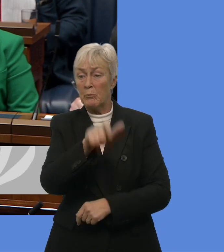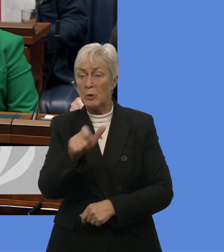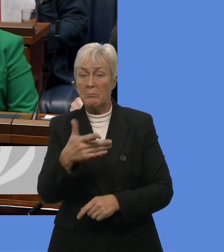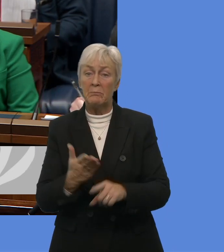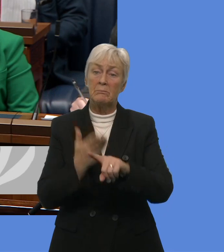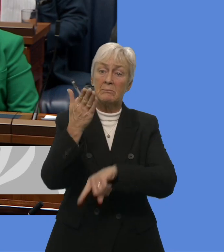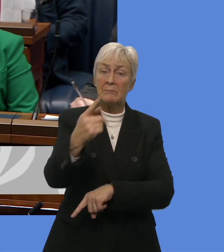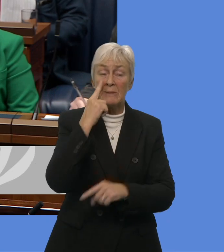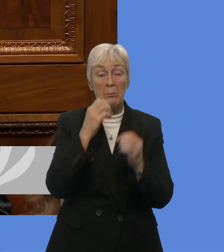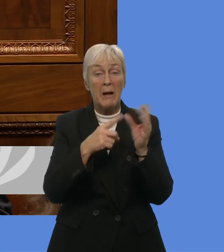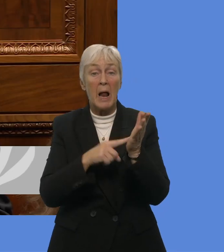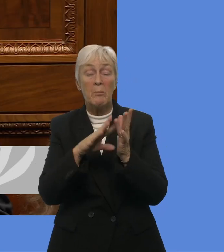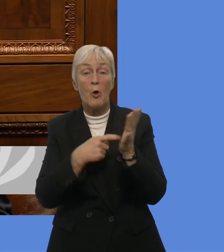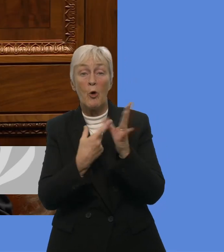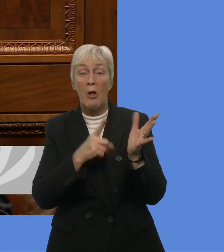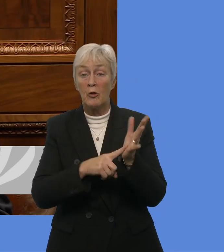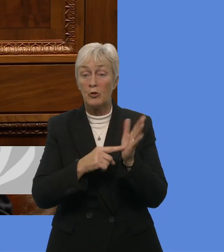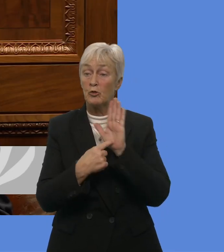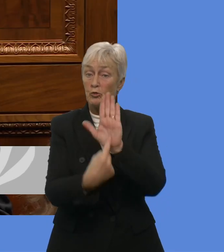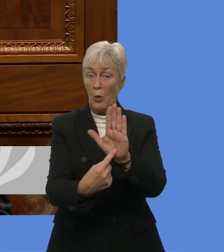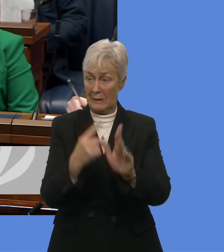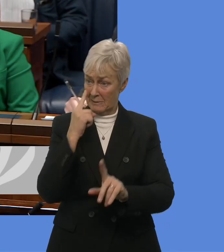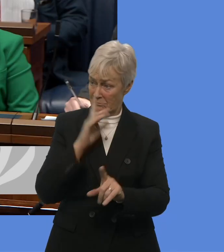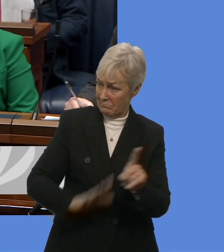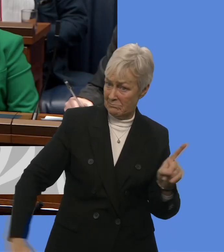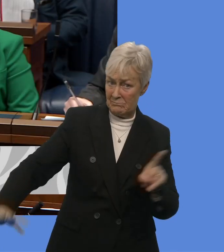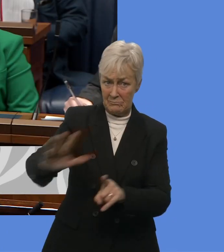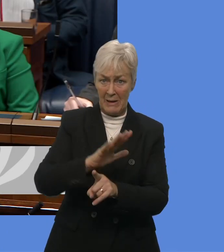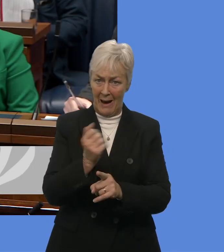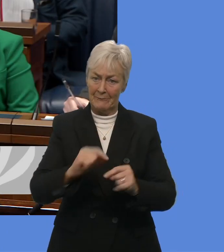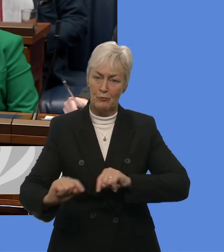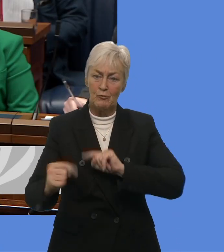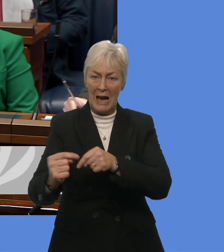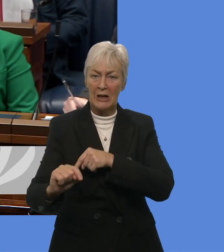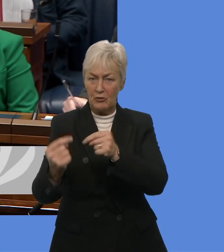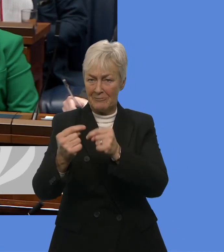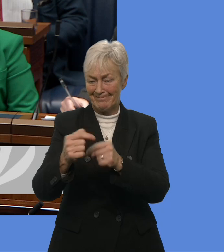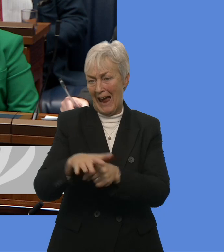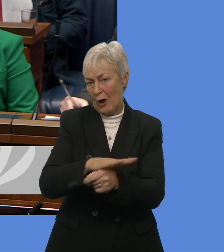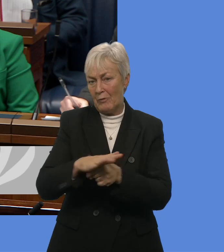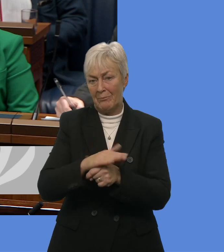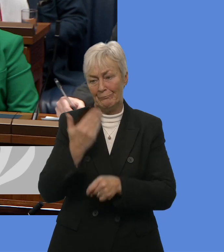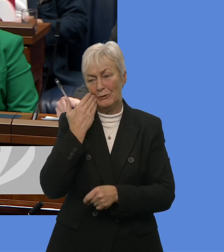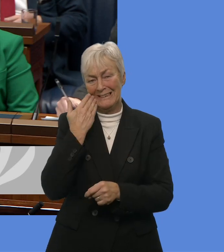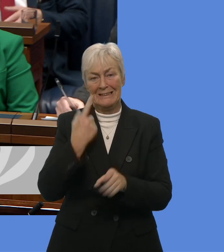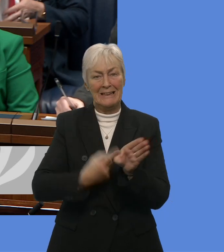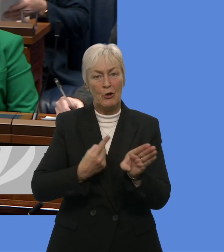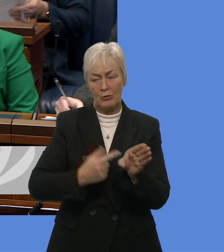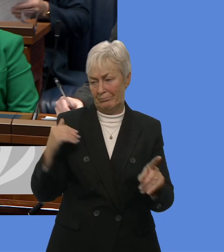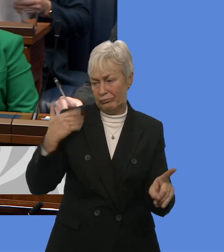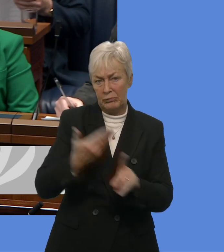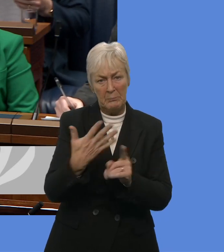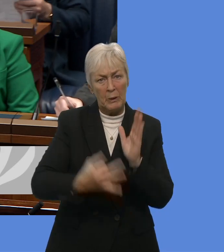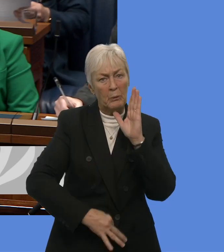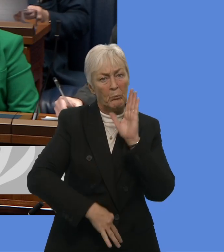to the Balmoral show, for example, they will know the infrastructure challenges around the site, and indeed in recent years that has been improved